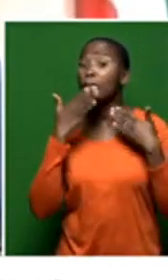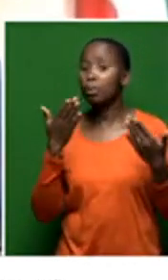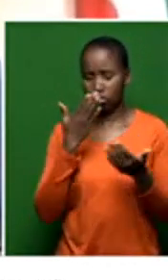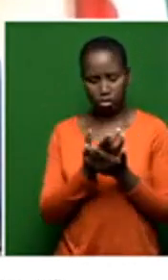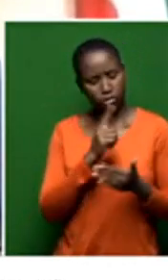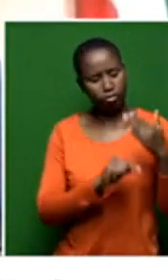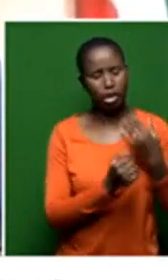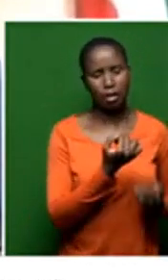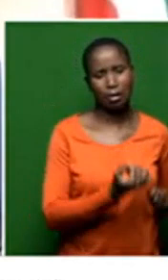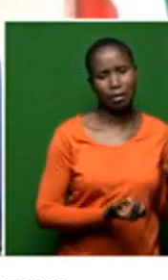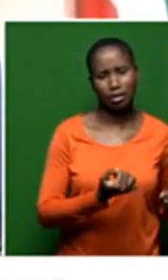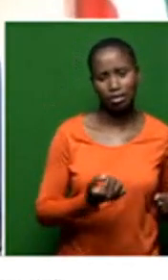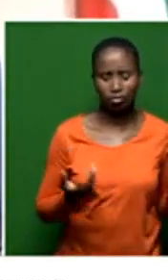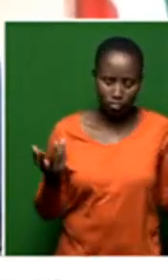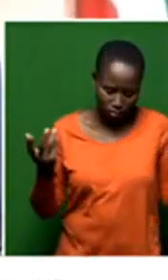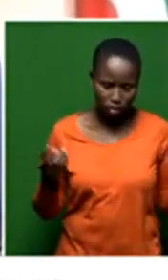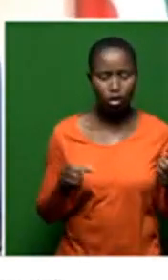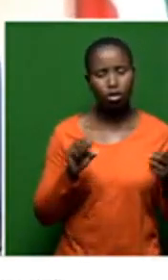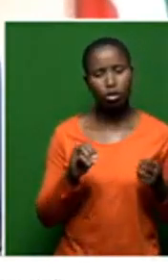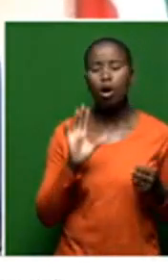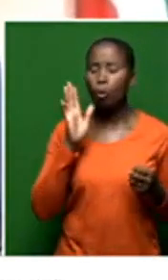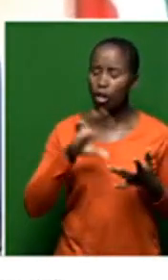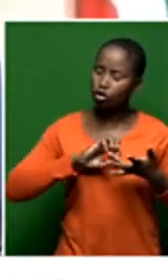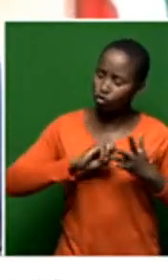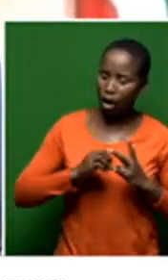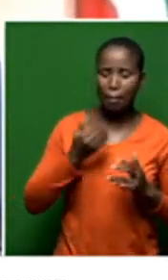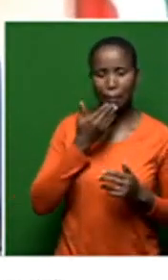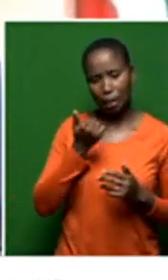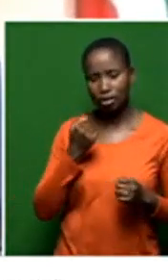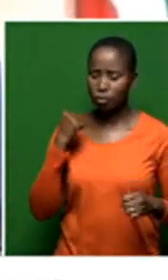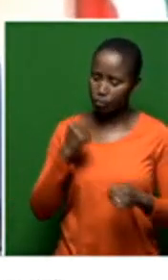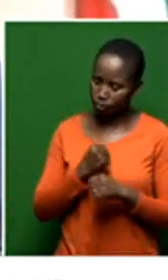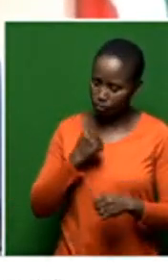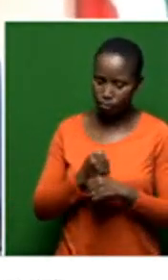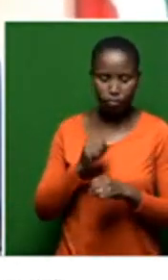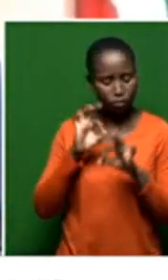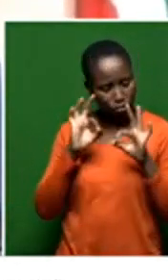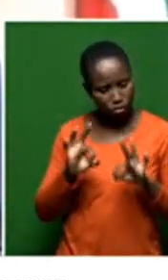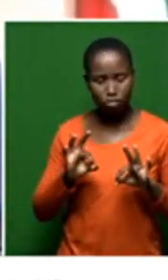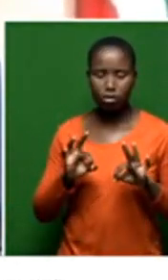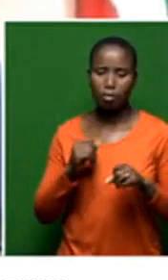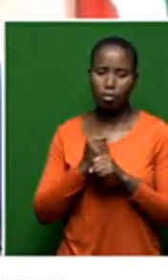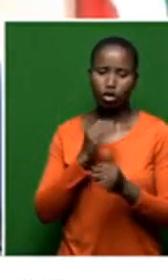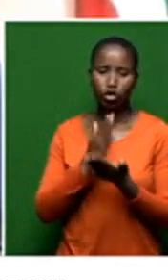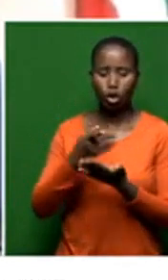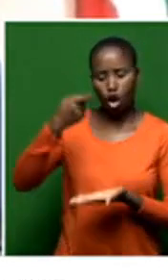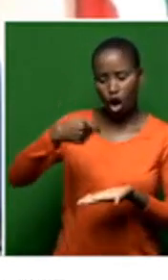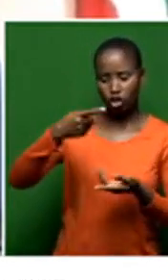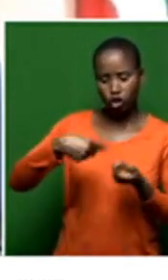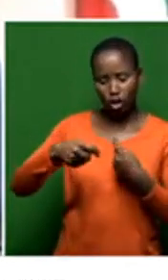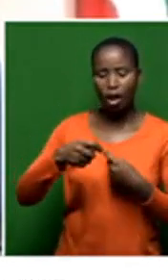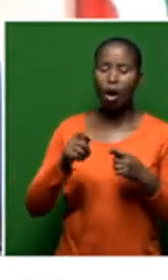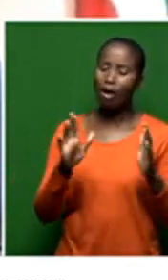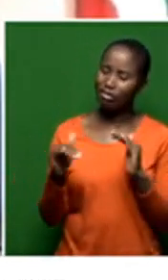court. So we are doing the best to be as clinical as possible to ensure that this auction goes ahead properly in a fair,